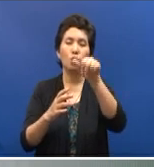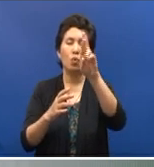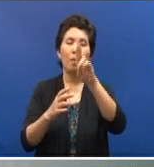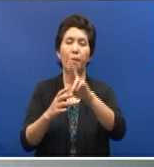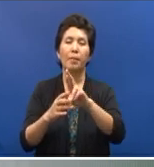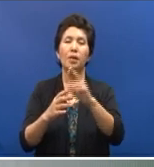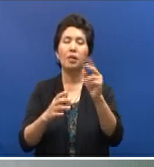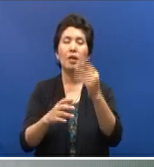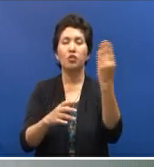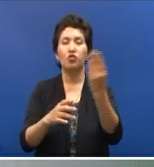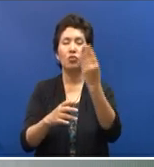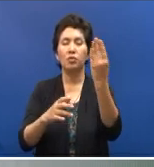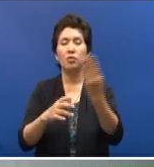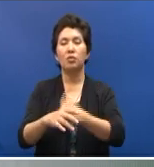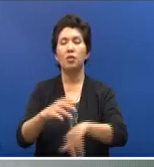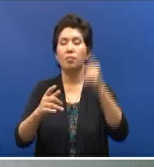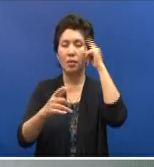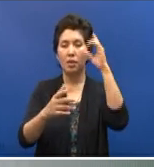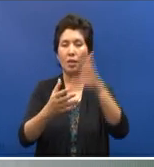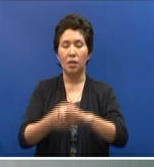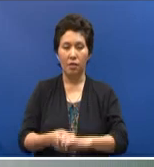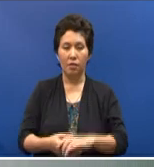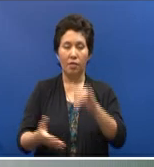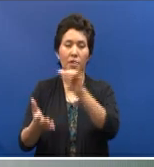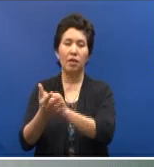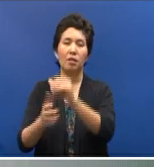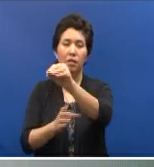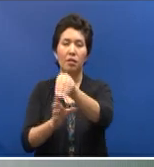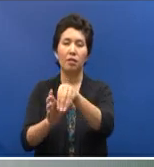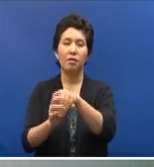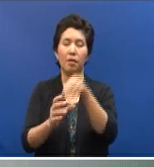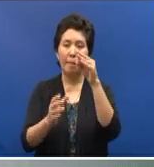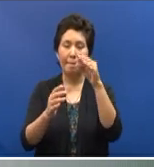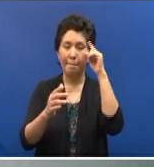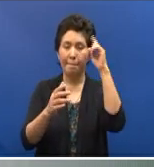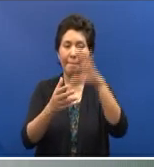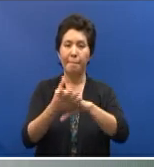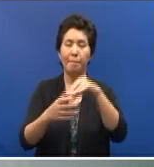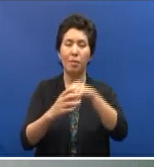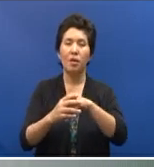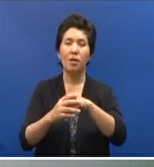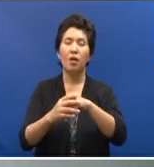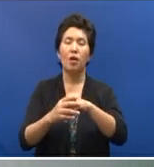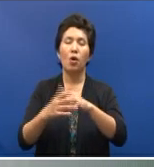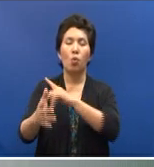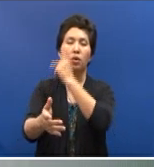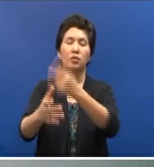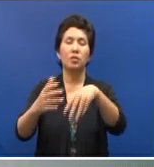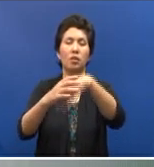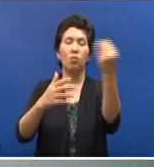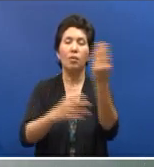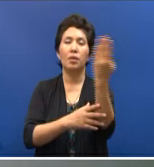is a powerful mechanism of social control that involve beliefs in supernatural forces such